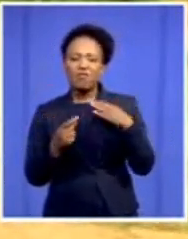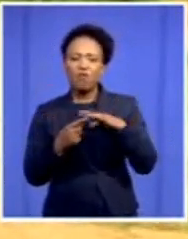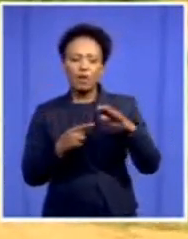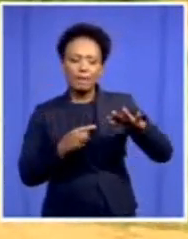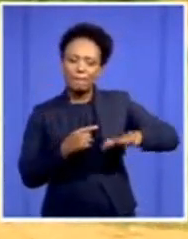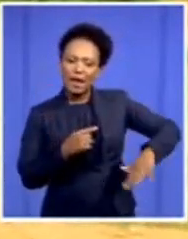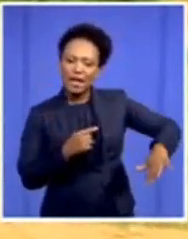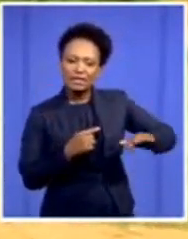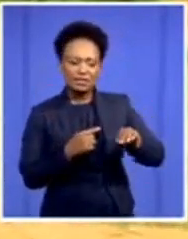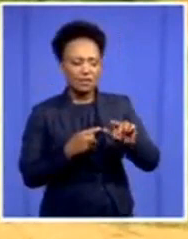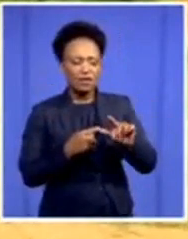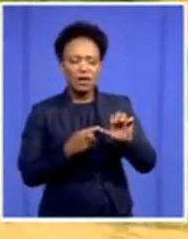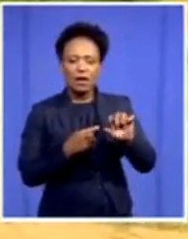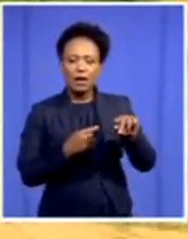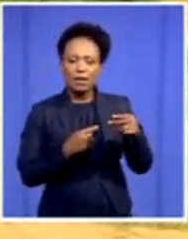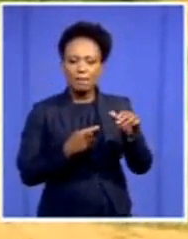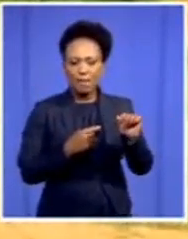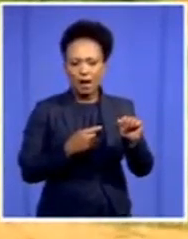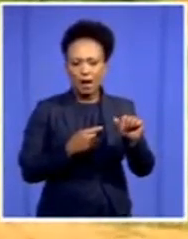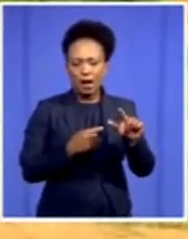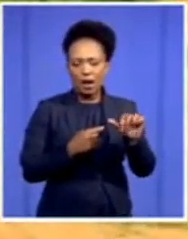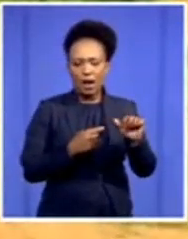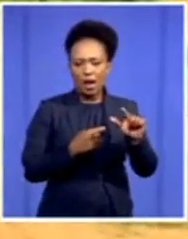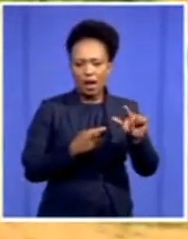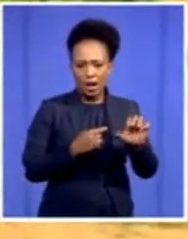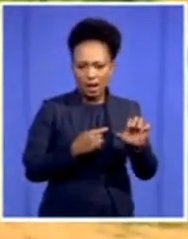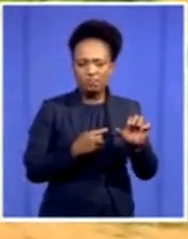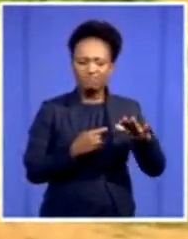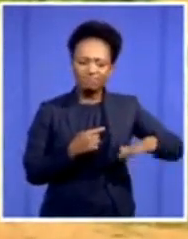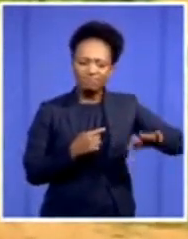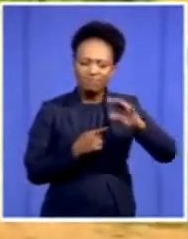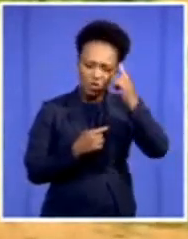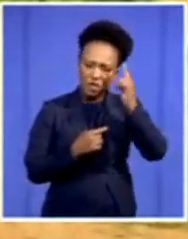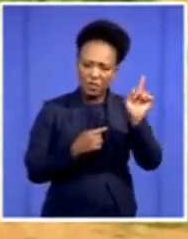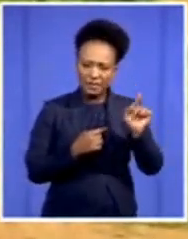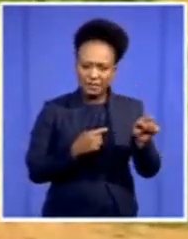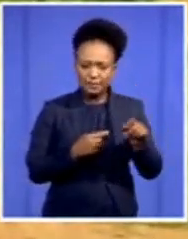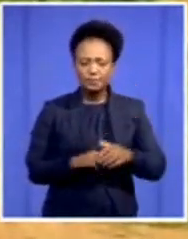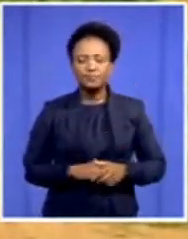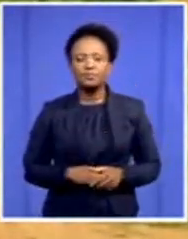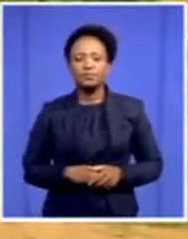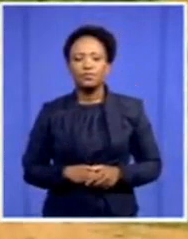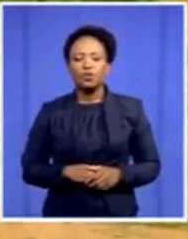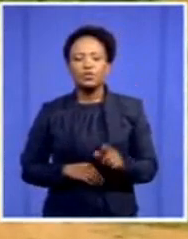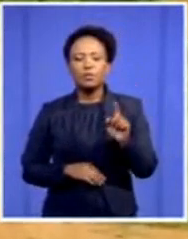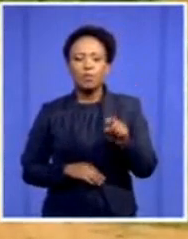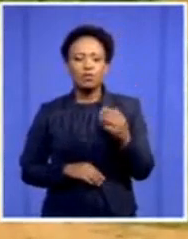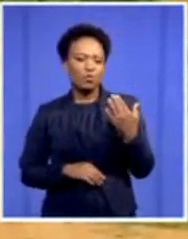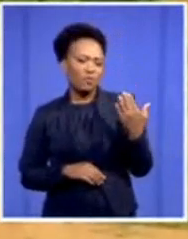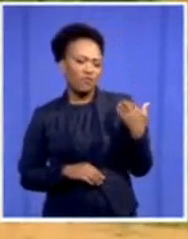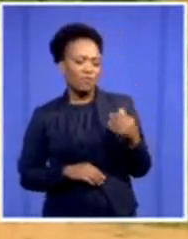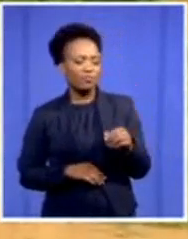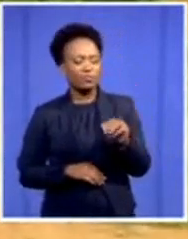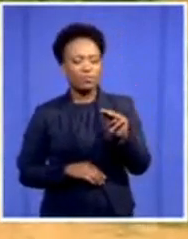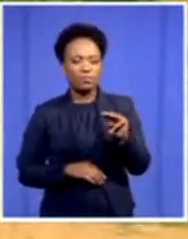there? We could have said from the beginning that the manner in which Medupi was implemented, because there was no involvement of